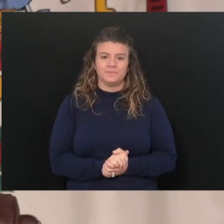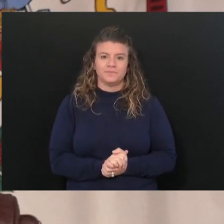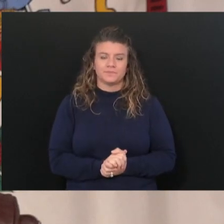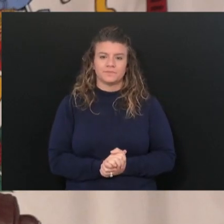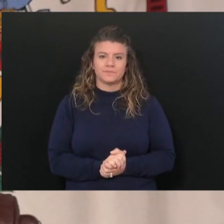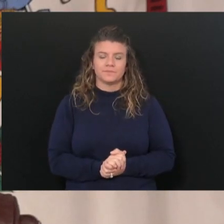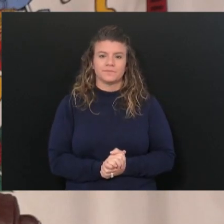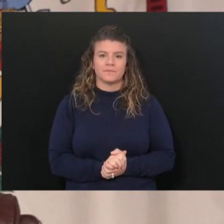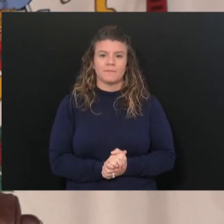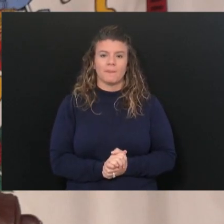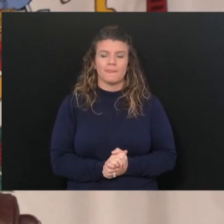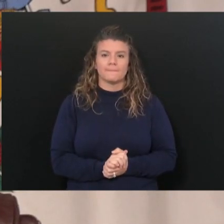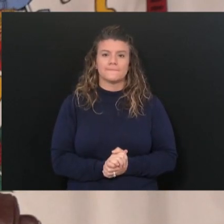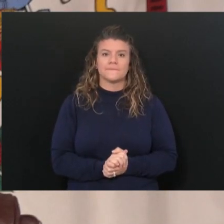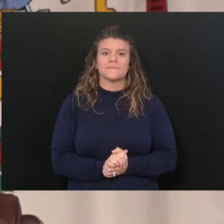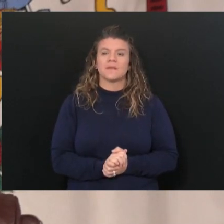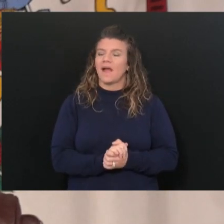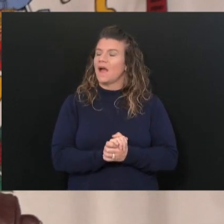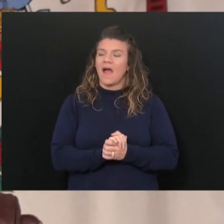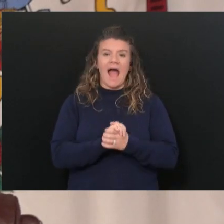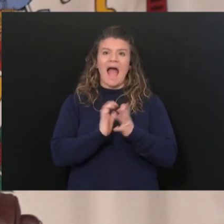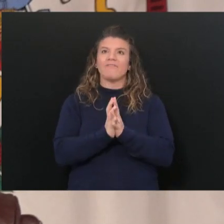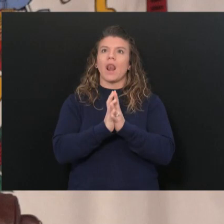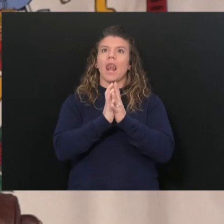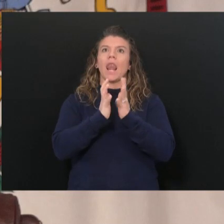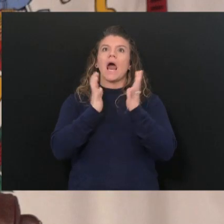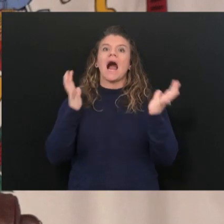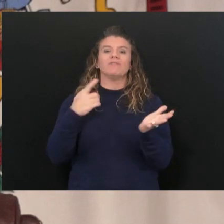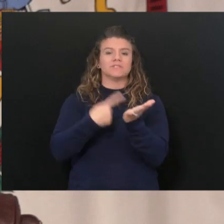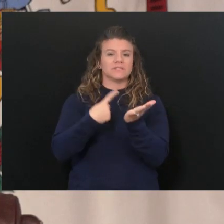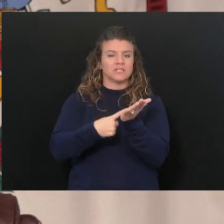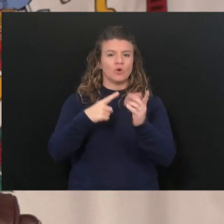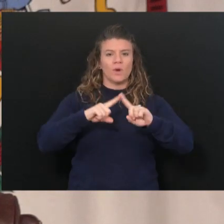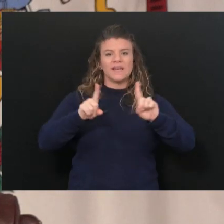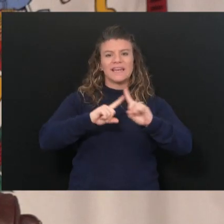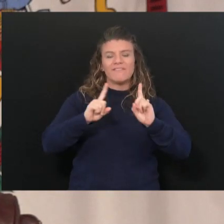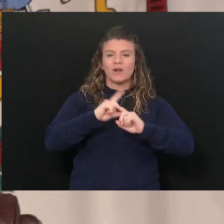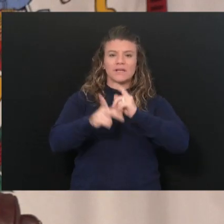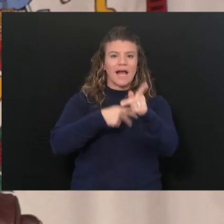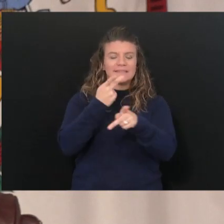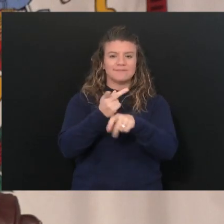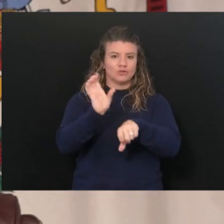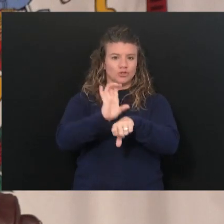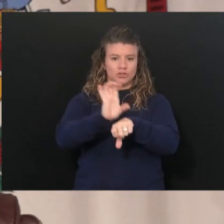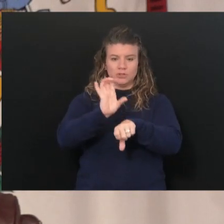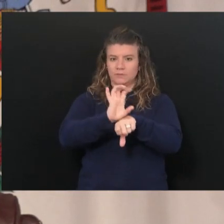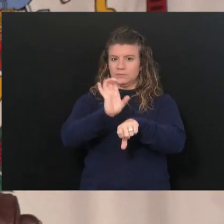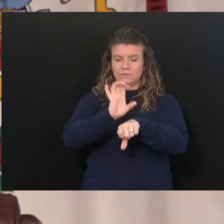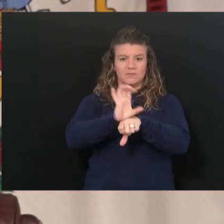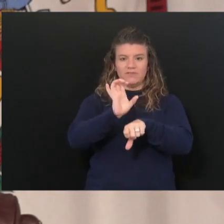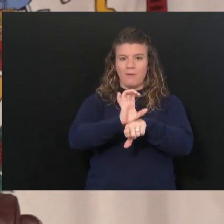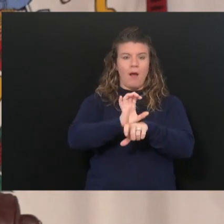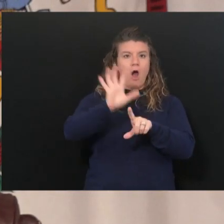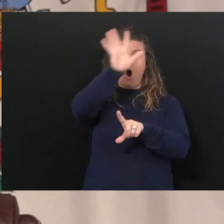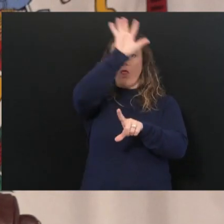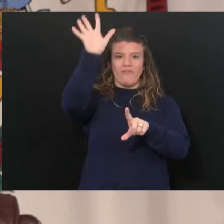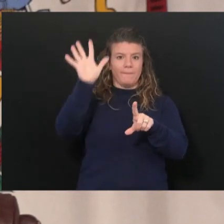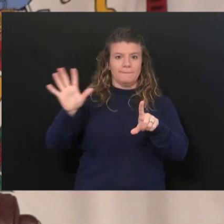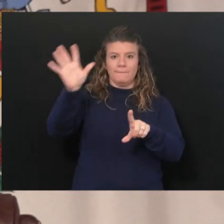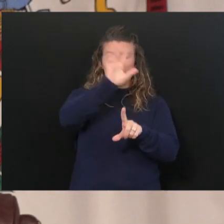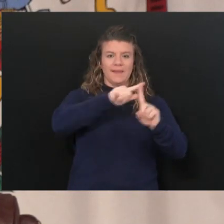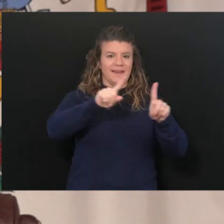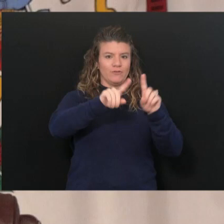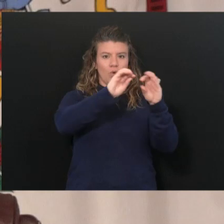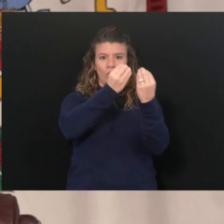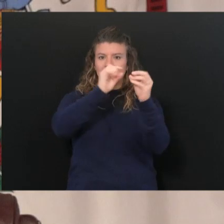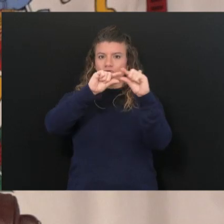I've had a lot of discussions with all different branches of the churches from every organization you can